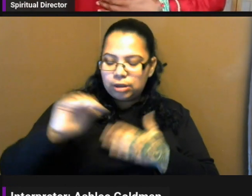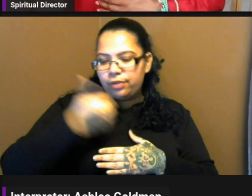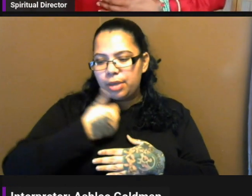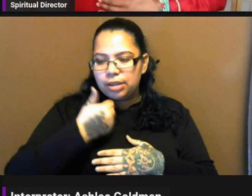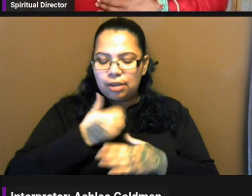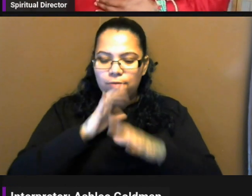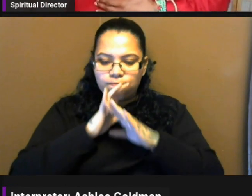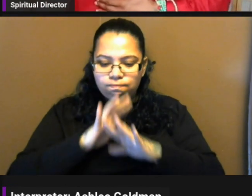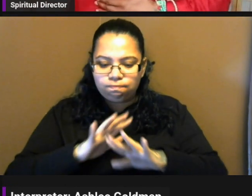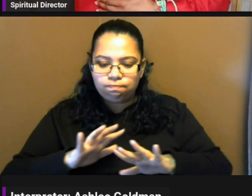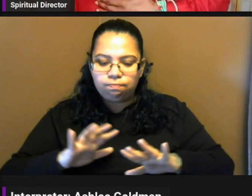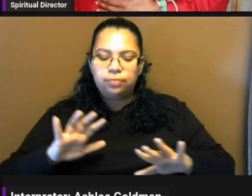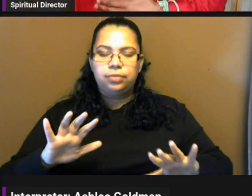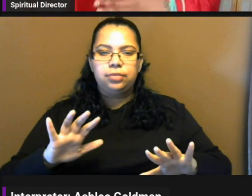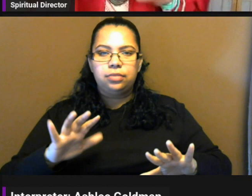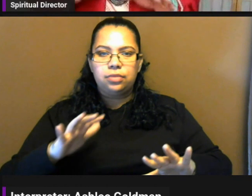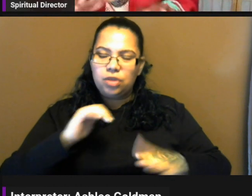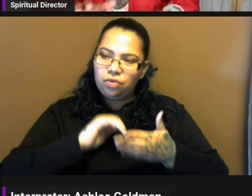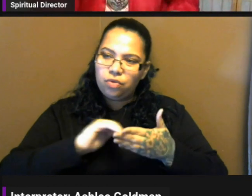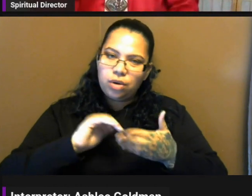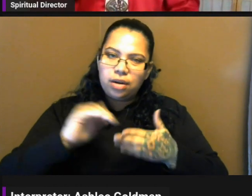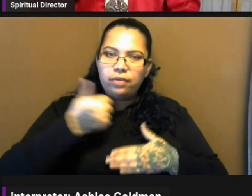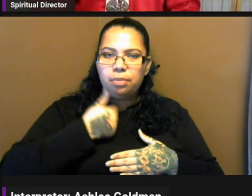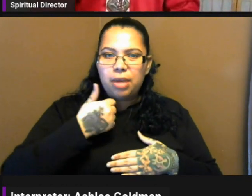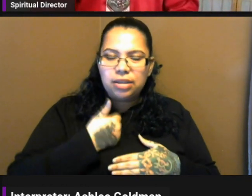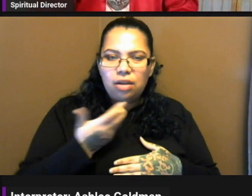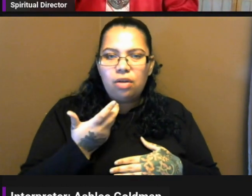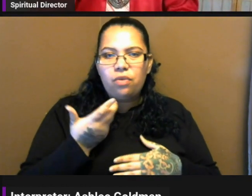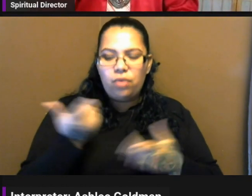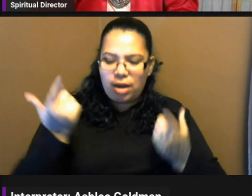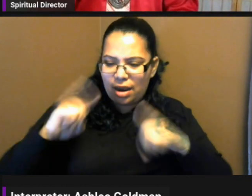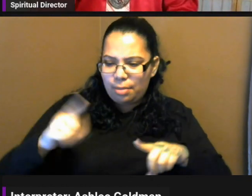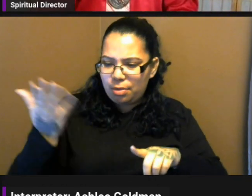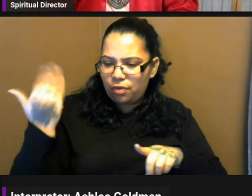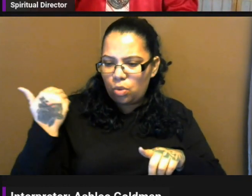myself for whatever that was that transpired, gentleness.